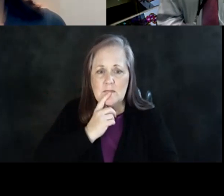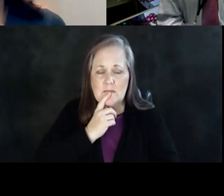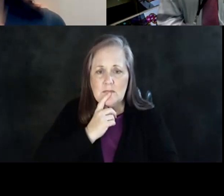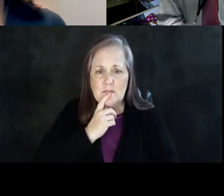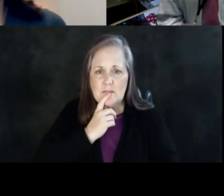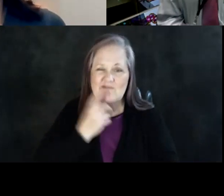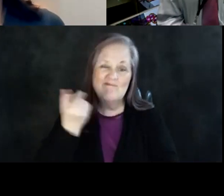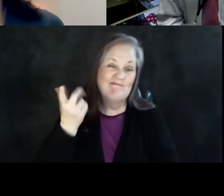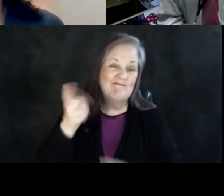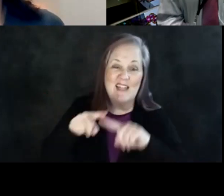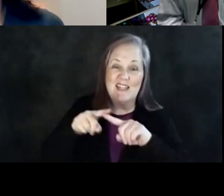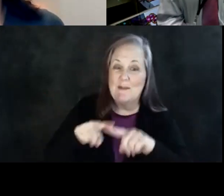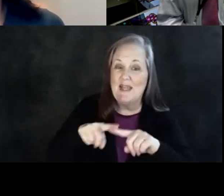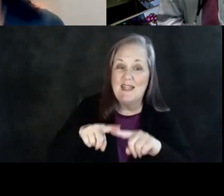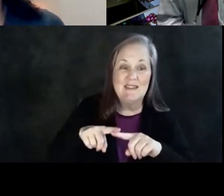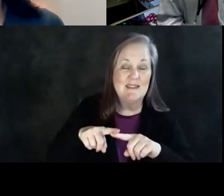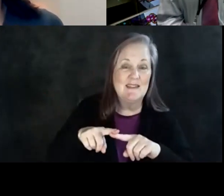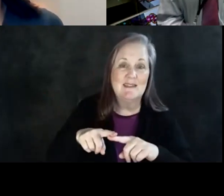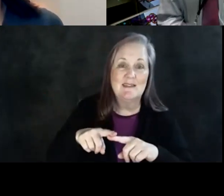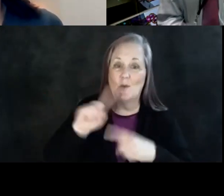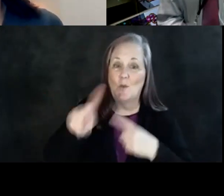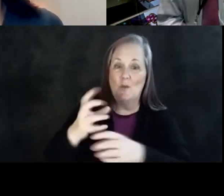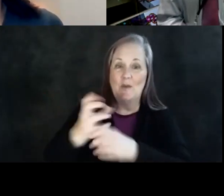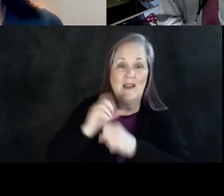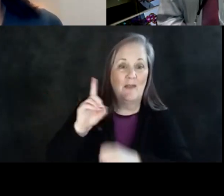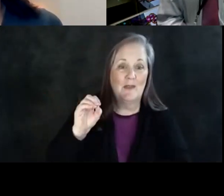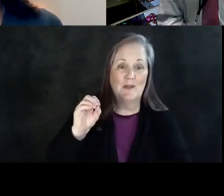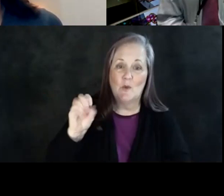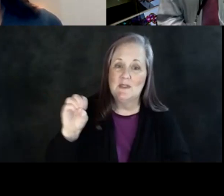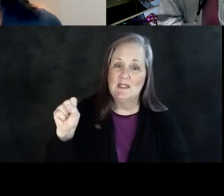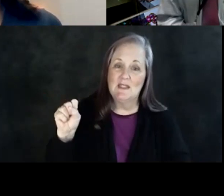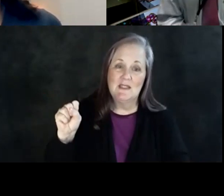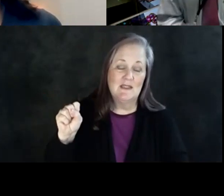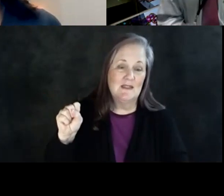It really depends on when those doses start flowing in,